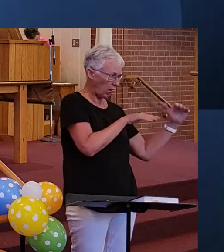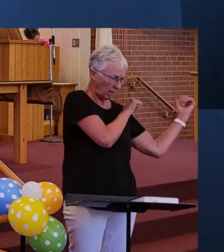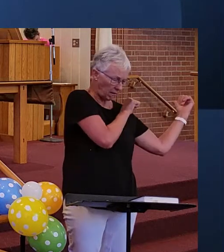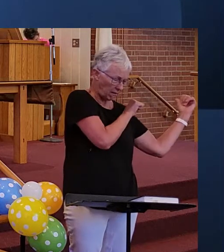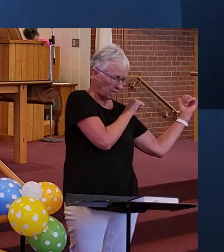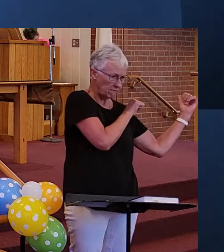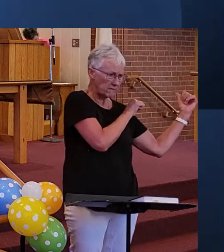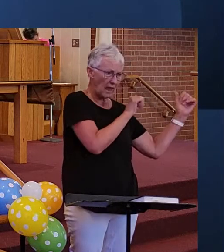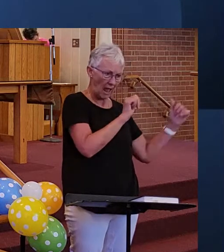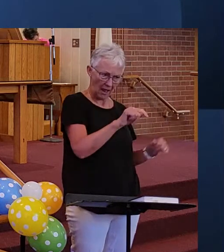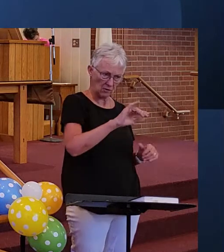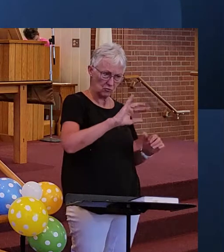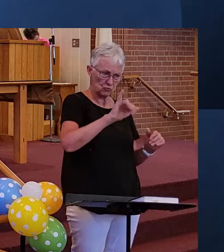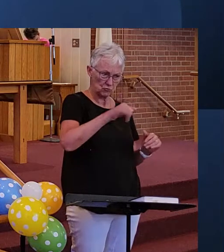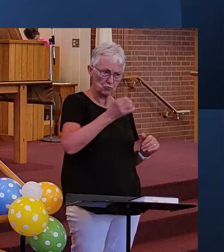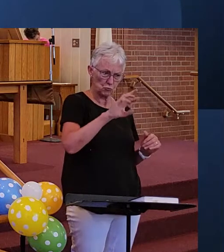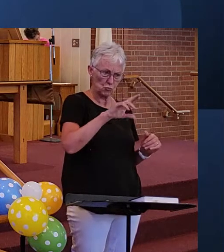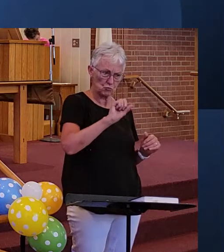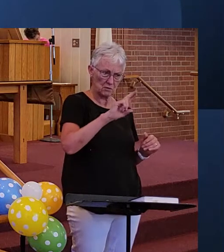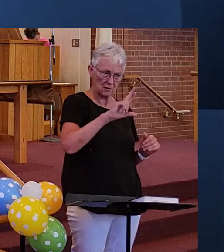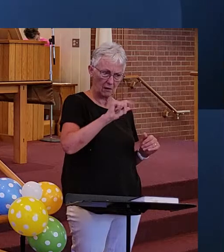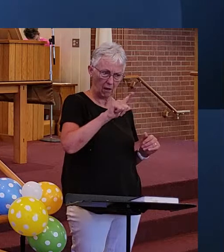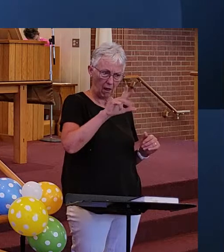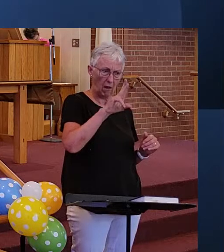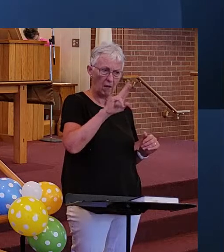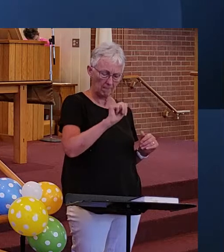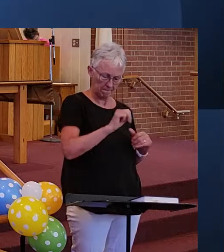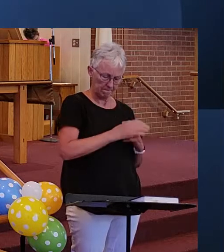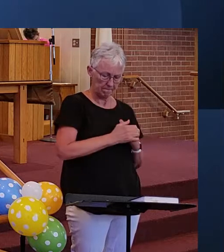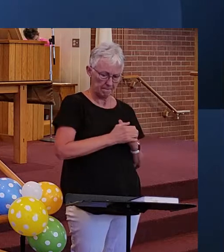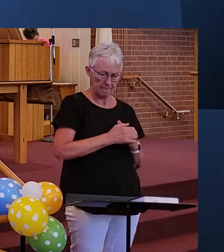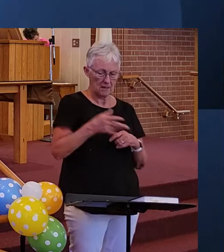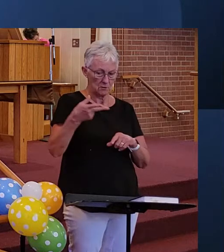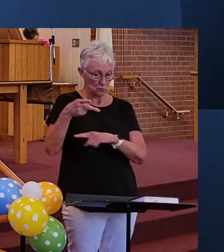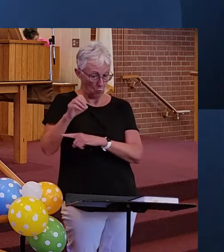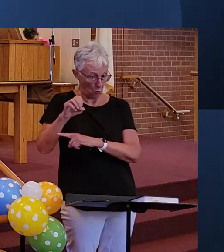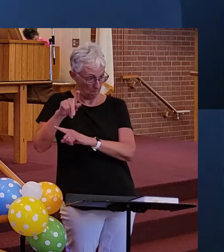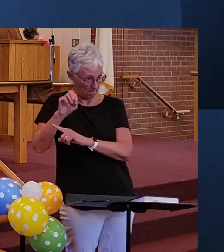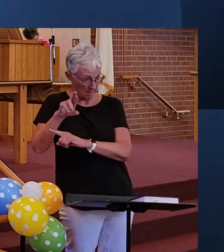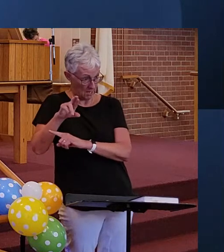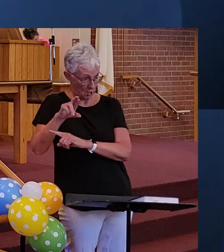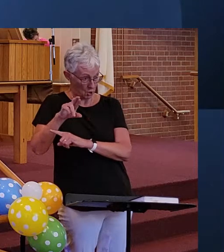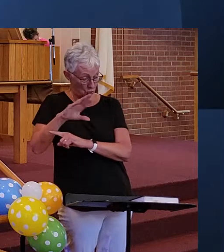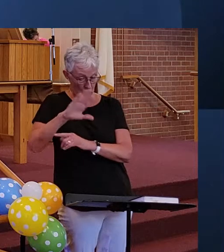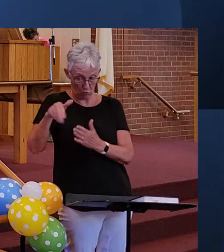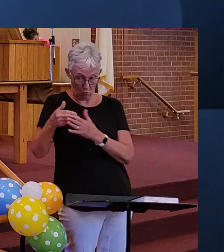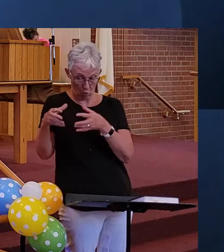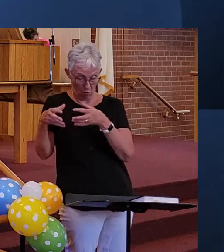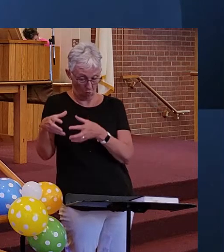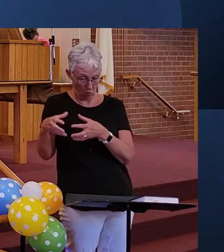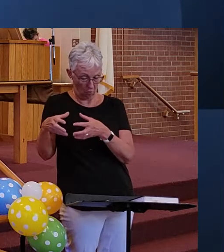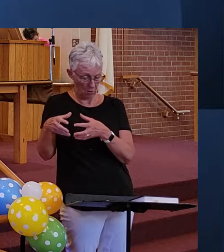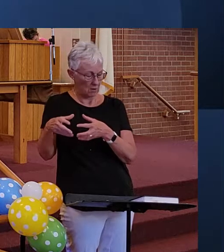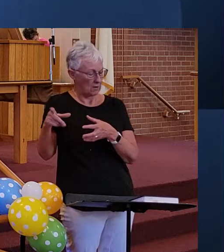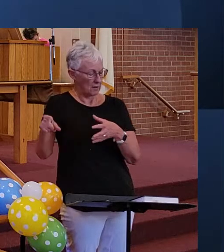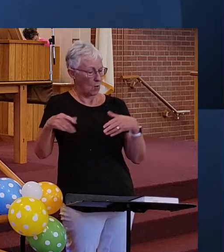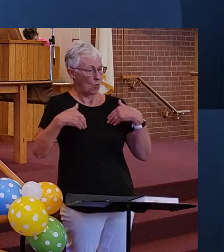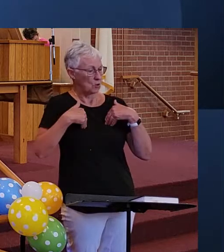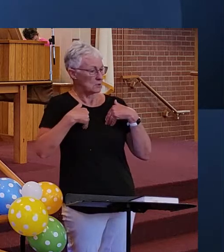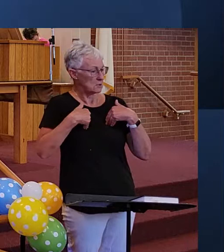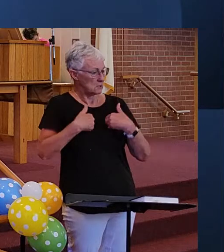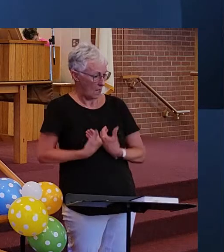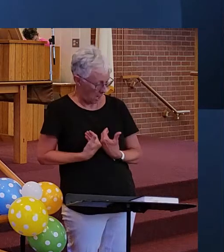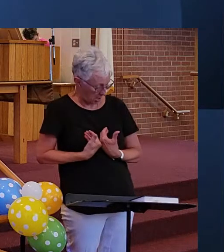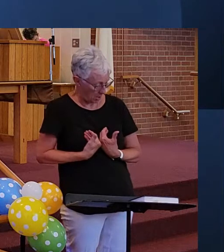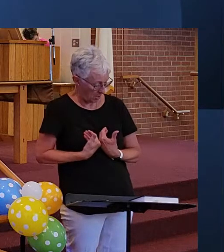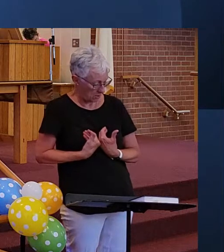Jerusalem. Now Peter and his companions were weighed down with sleep, but since